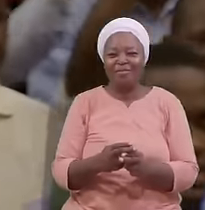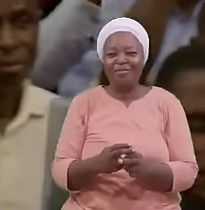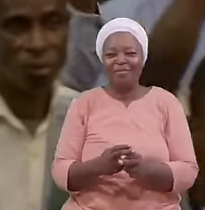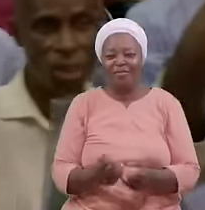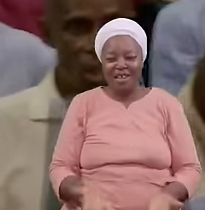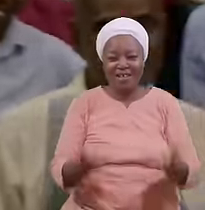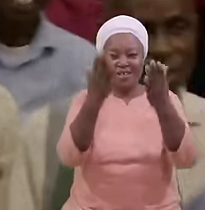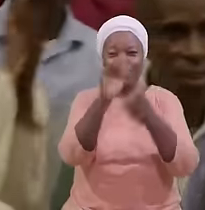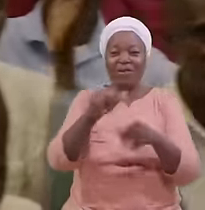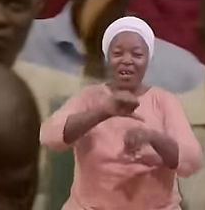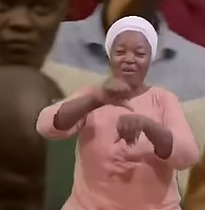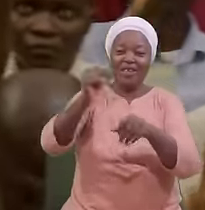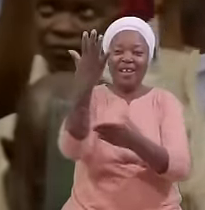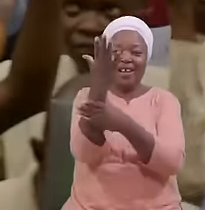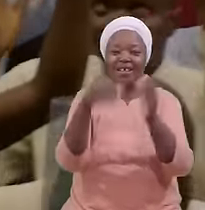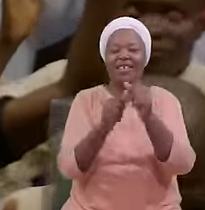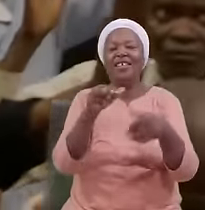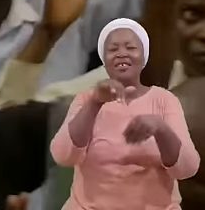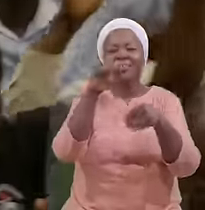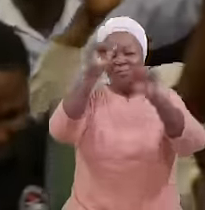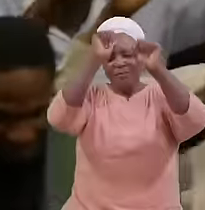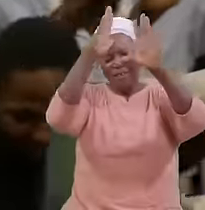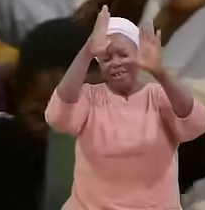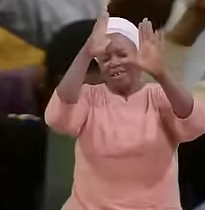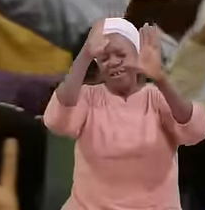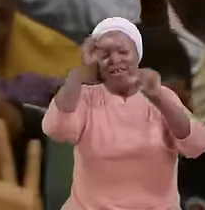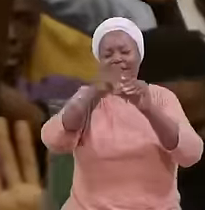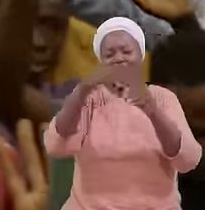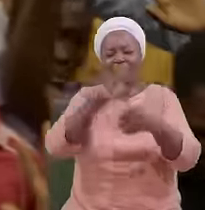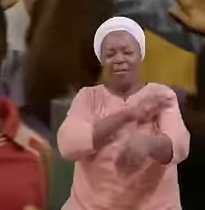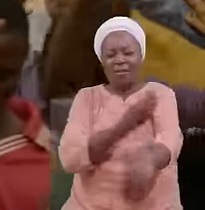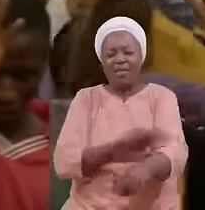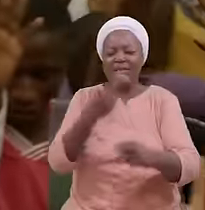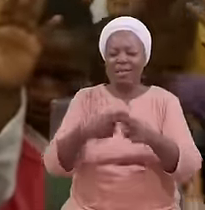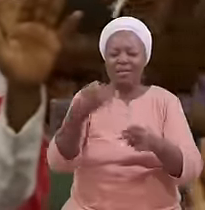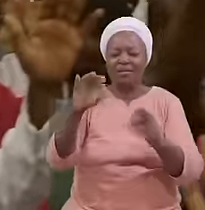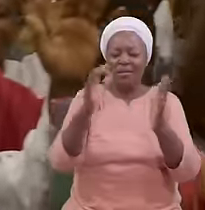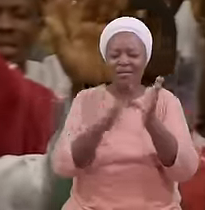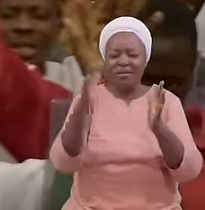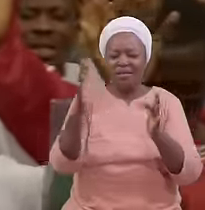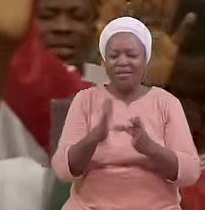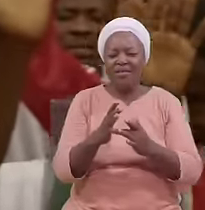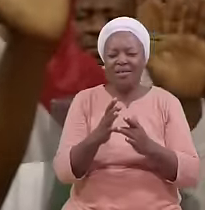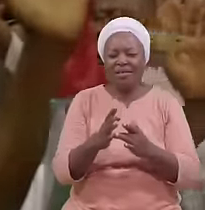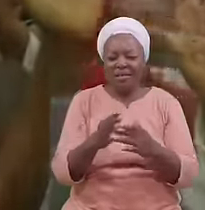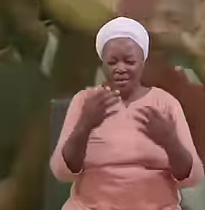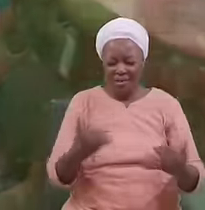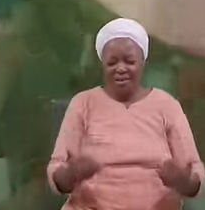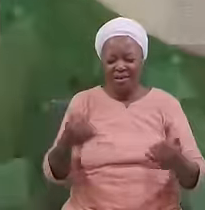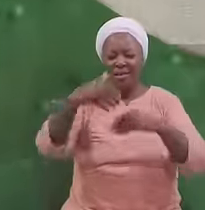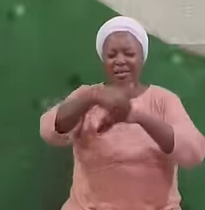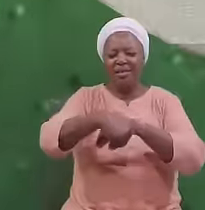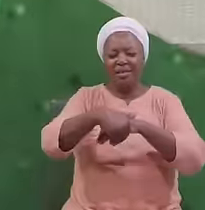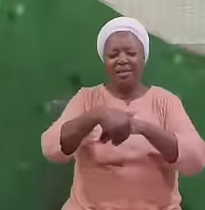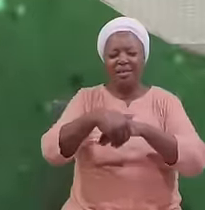Raise up those anointed hands, Father, in the mighty name of Jesus. Tonight,